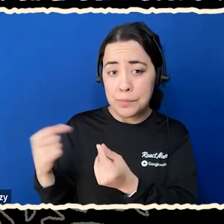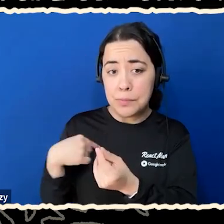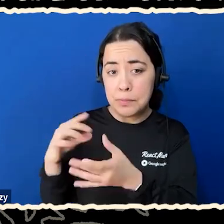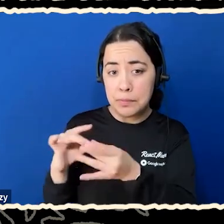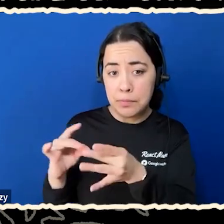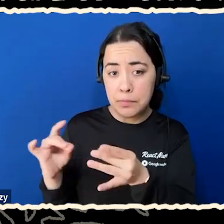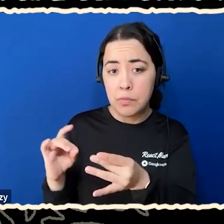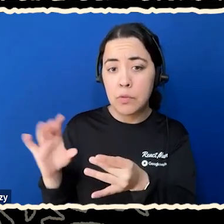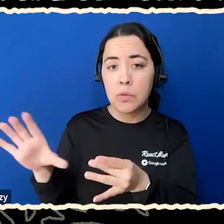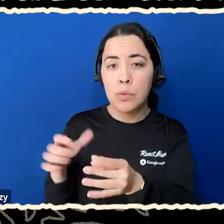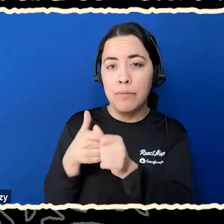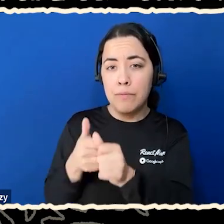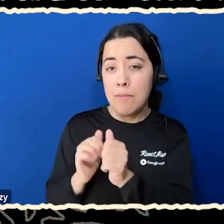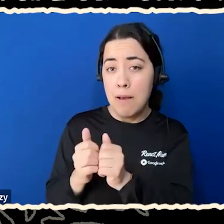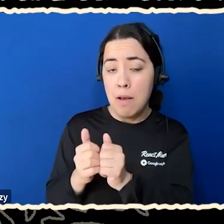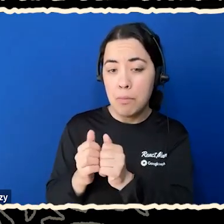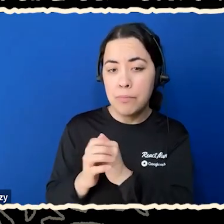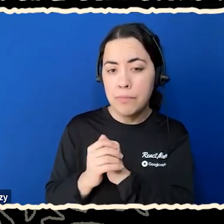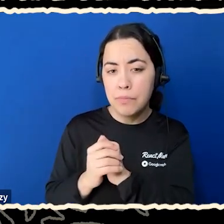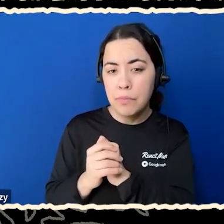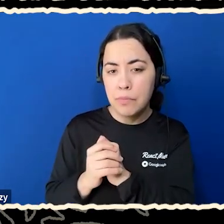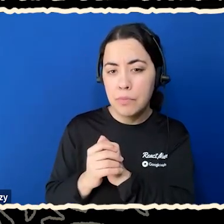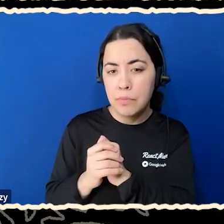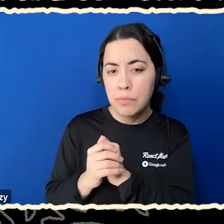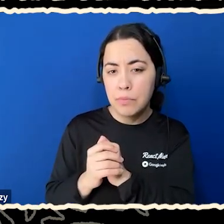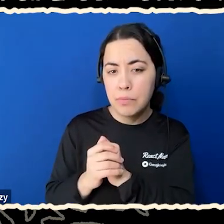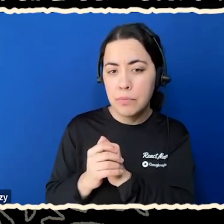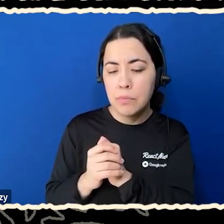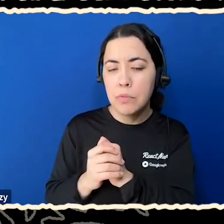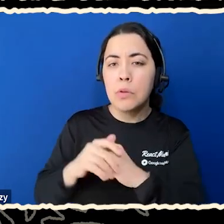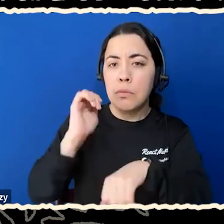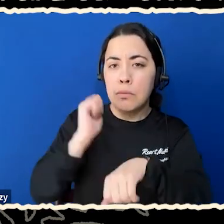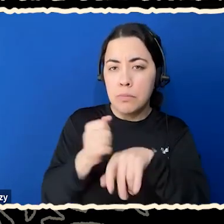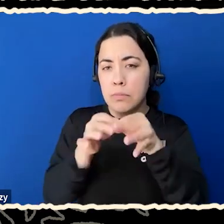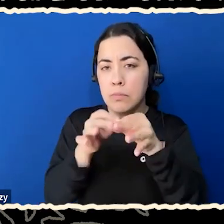an interface such as this one that stores the counter and user details